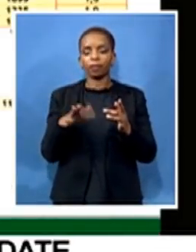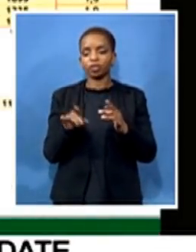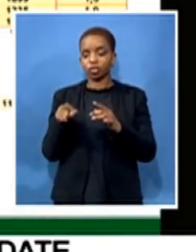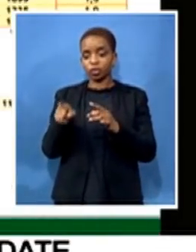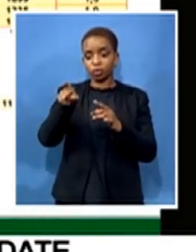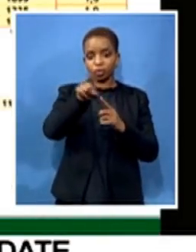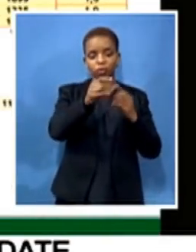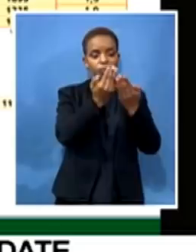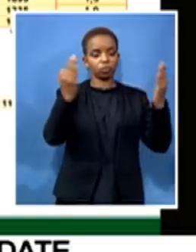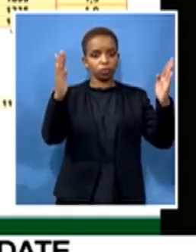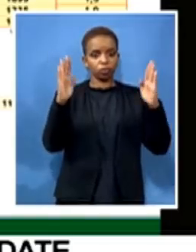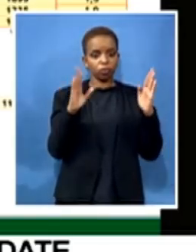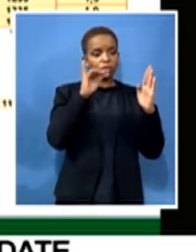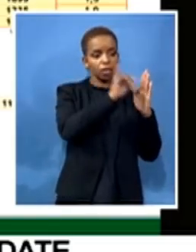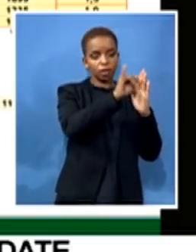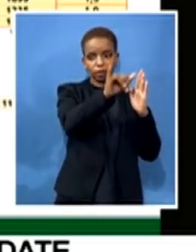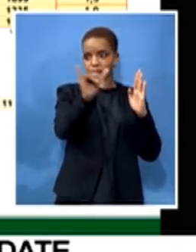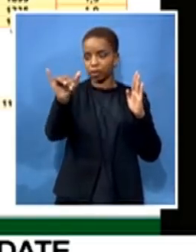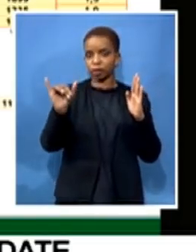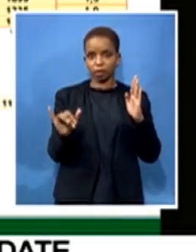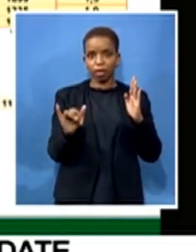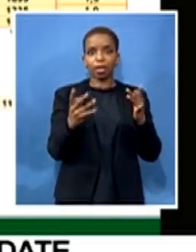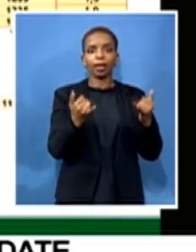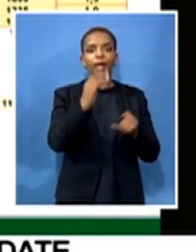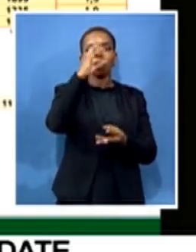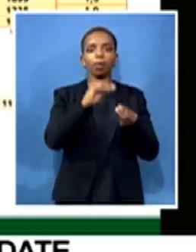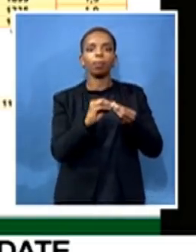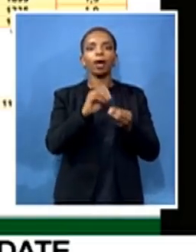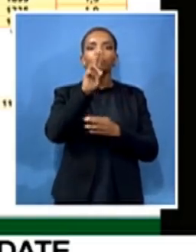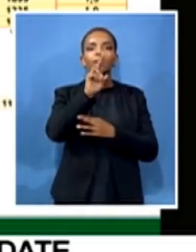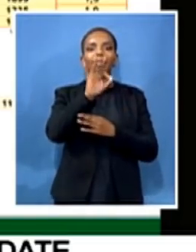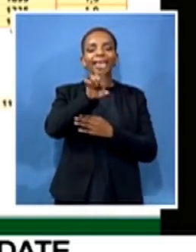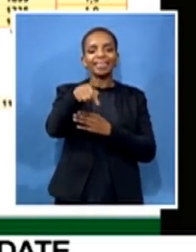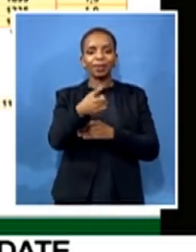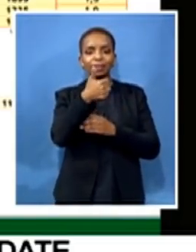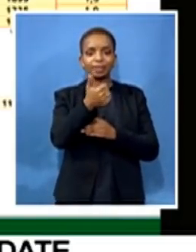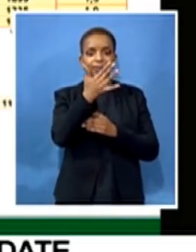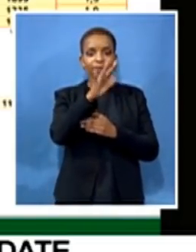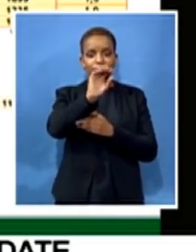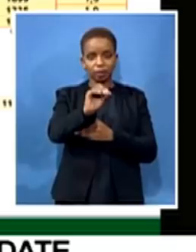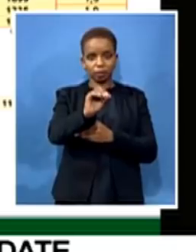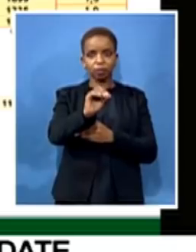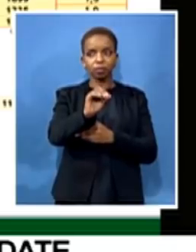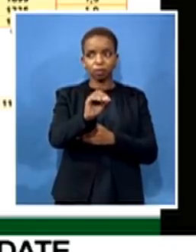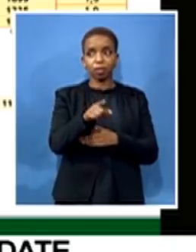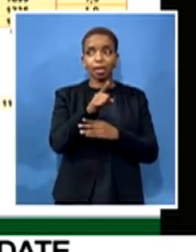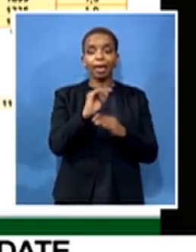figure is 23,615. And the case fatality rate at a national level comes